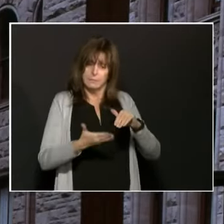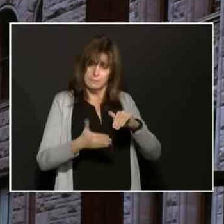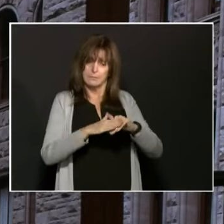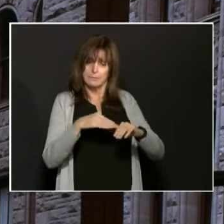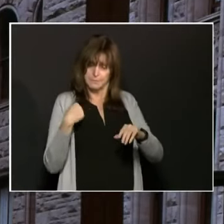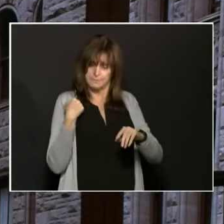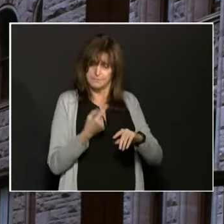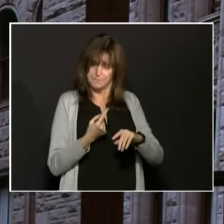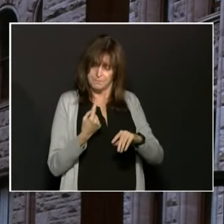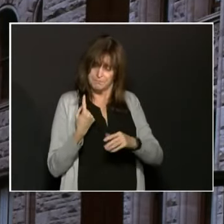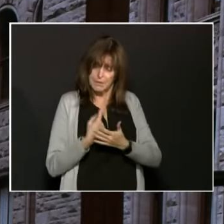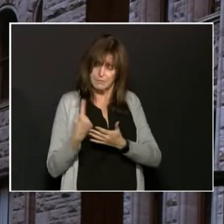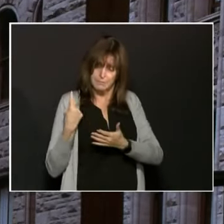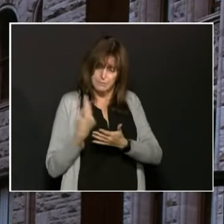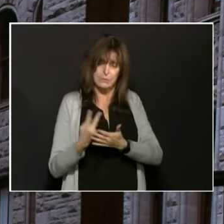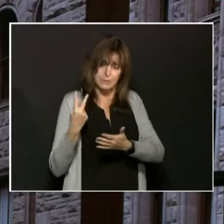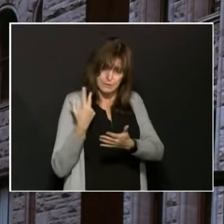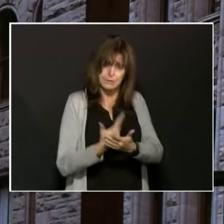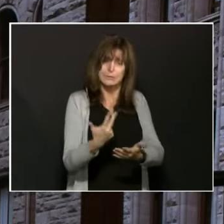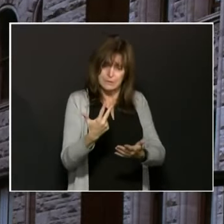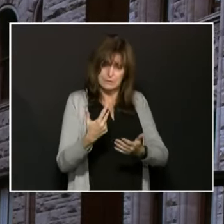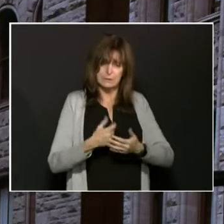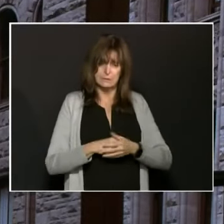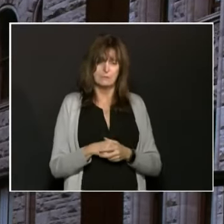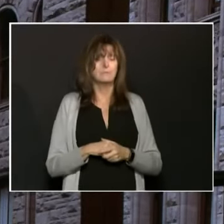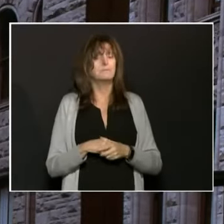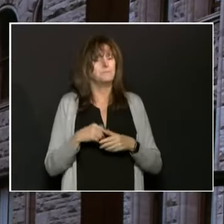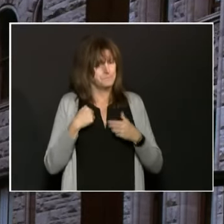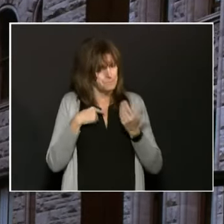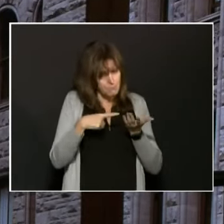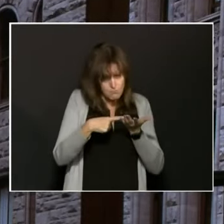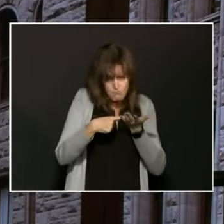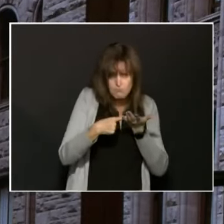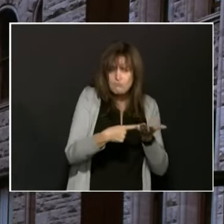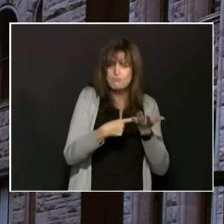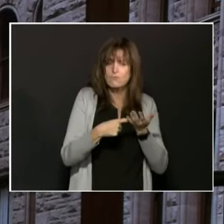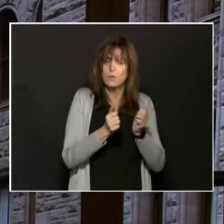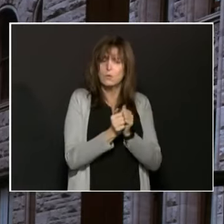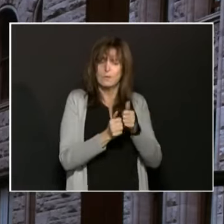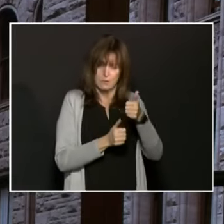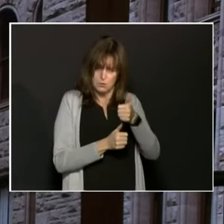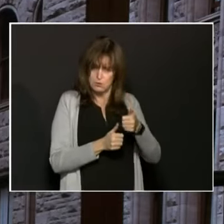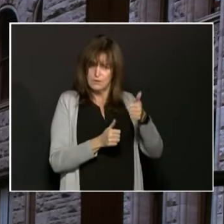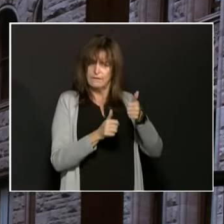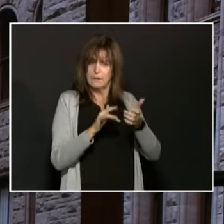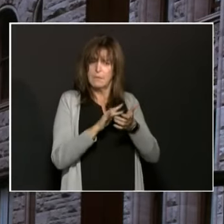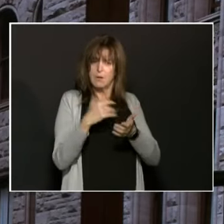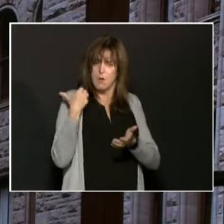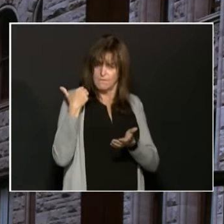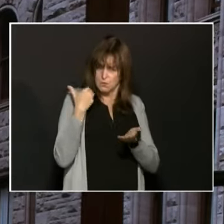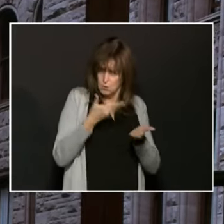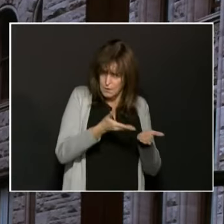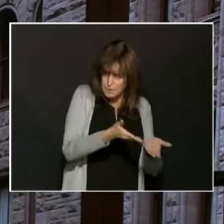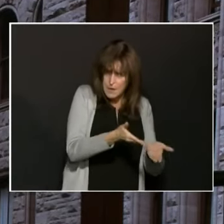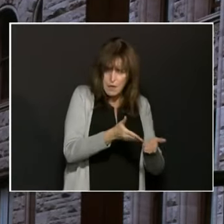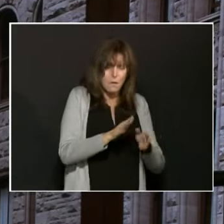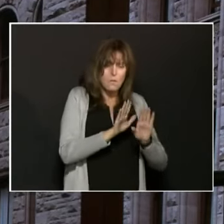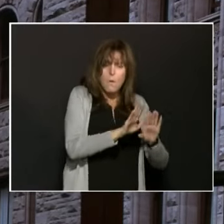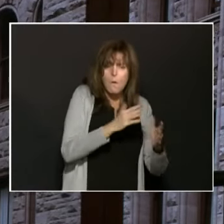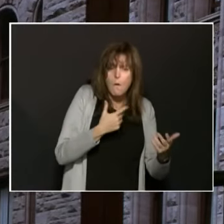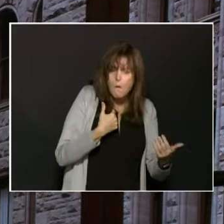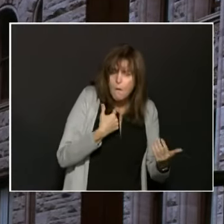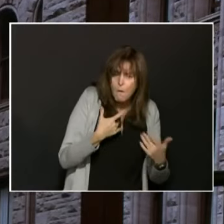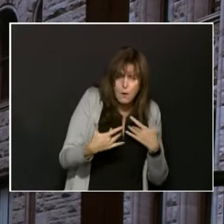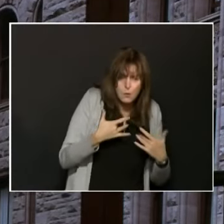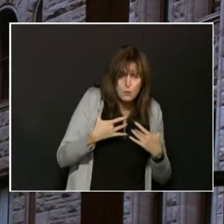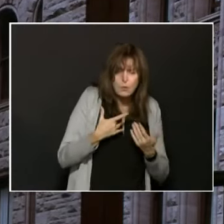want to look at some new data and numbers. I've had some discussions with Dr. Ahmed and his concerns there, and what steps he is taking